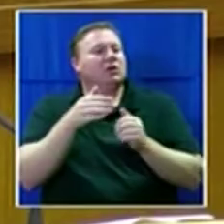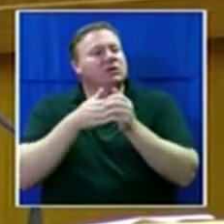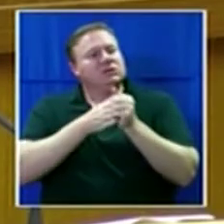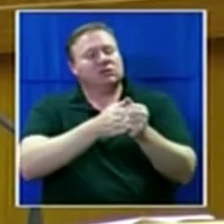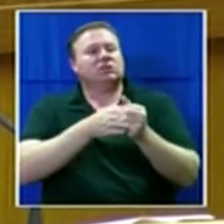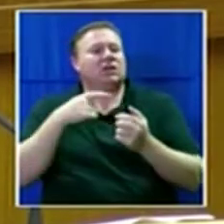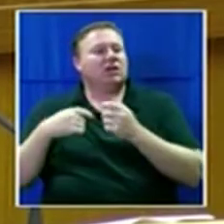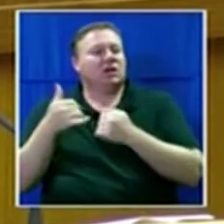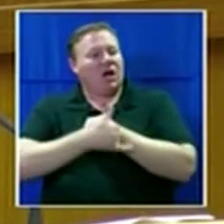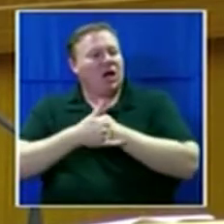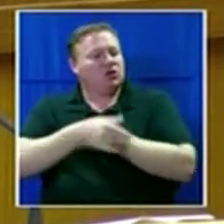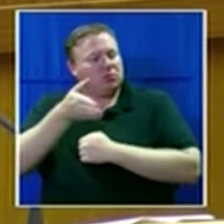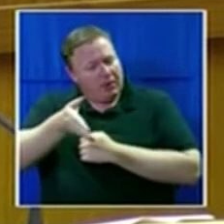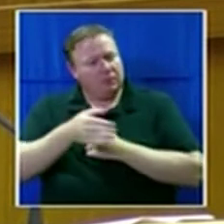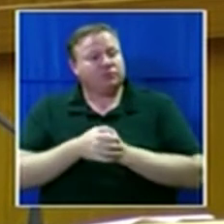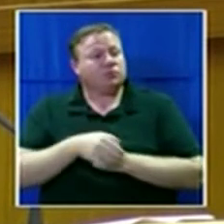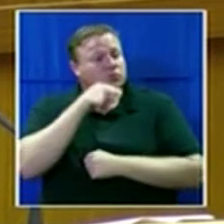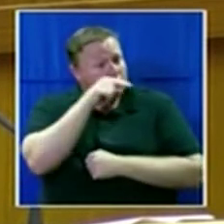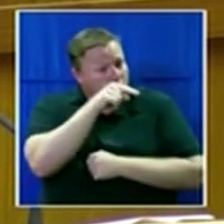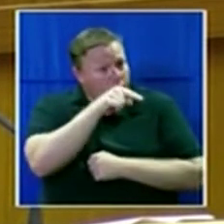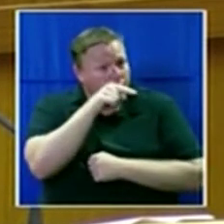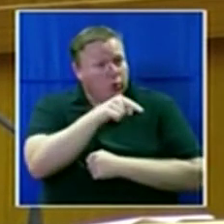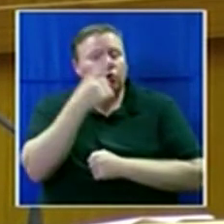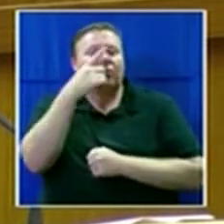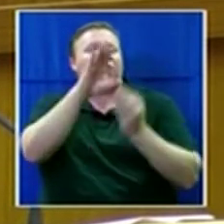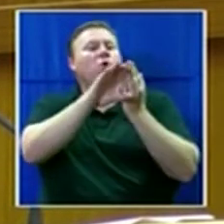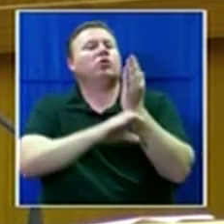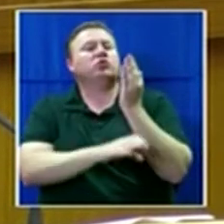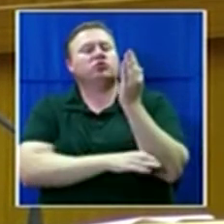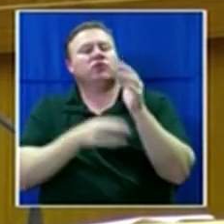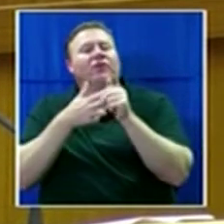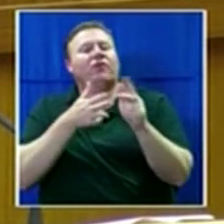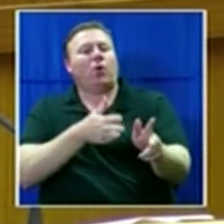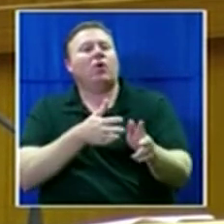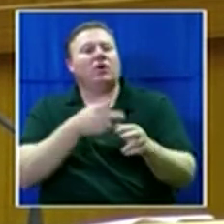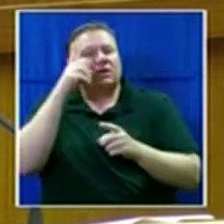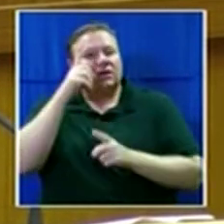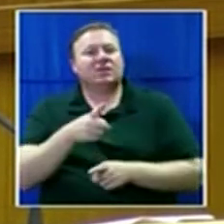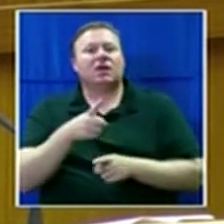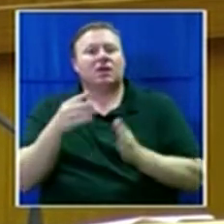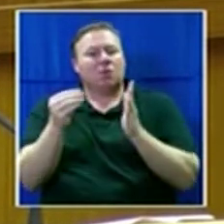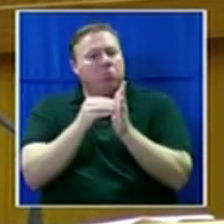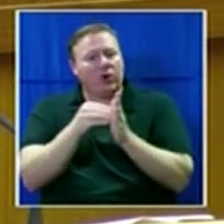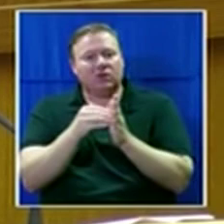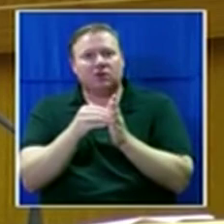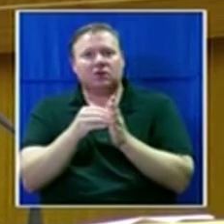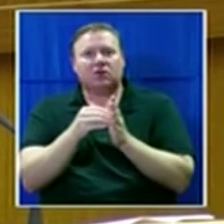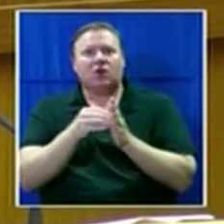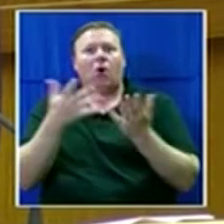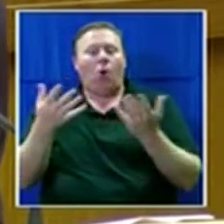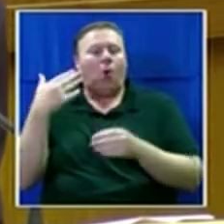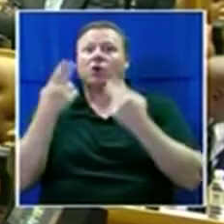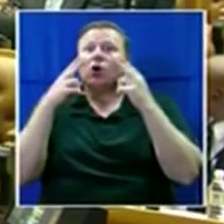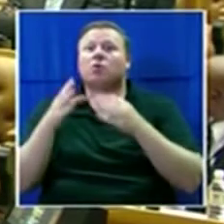het. It is you, in terms of our constitution, who decides when to appoint or disappoint ministers in